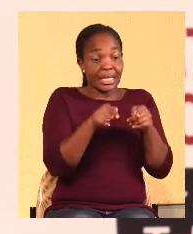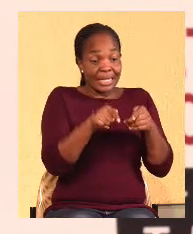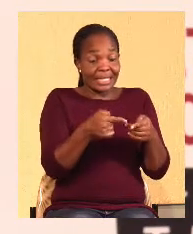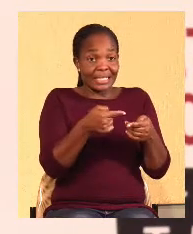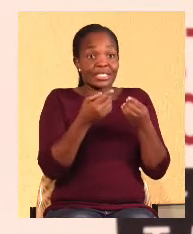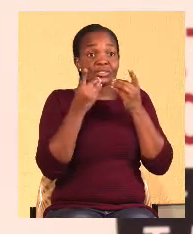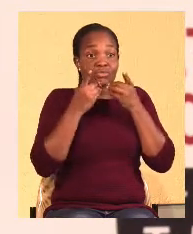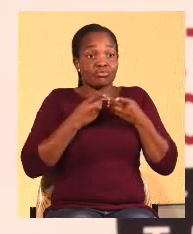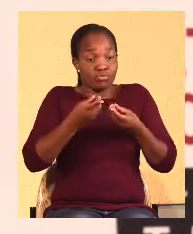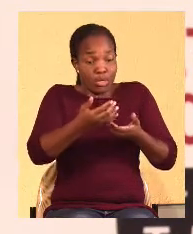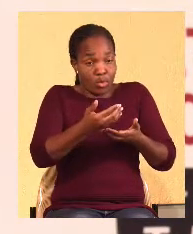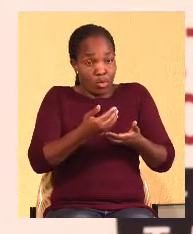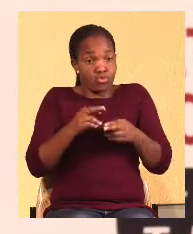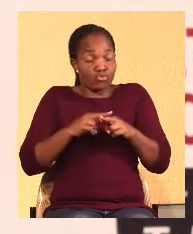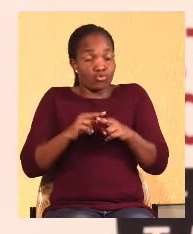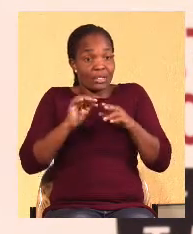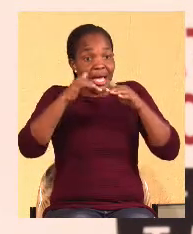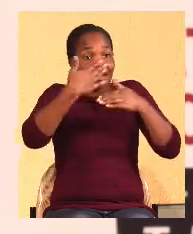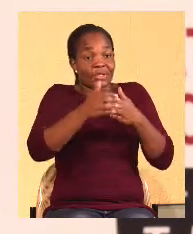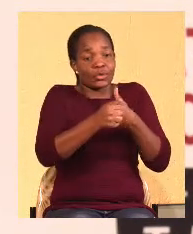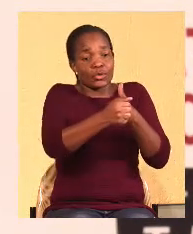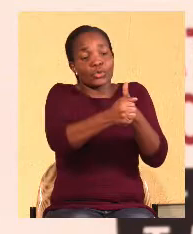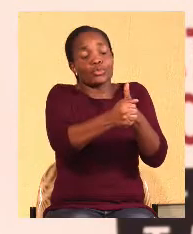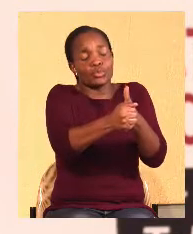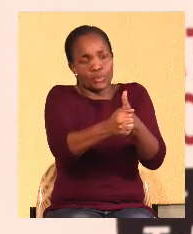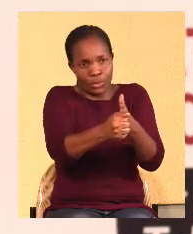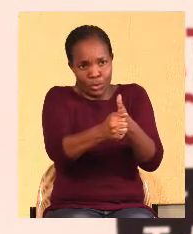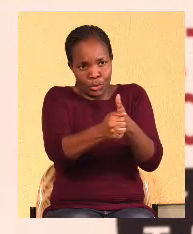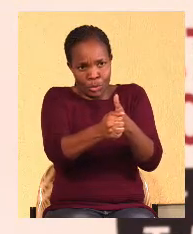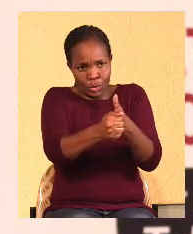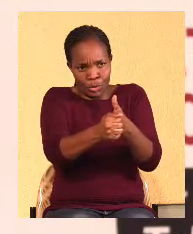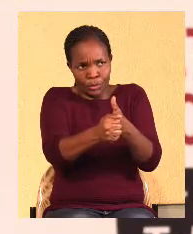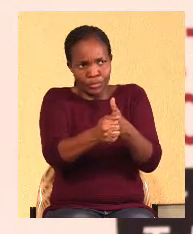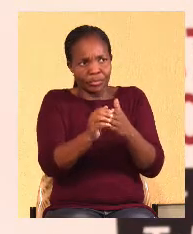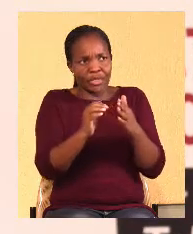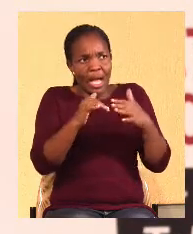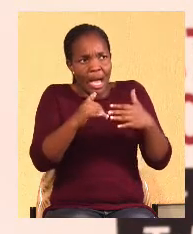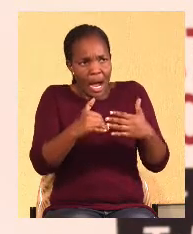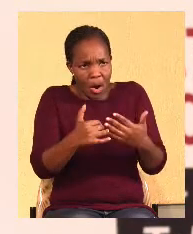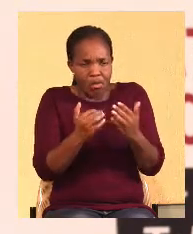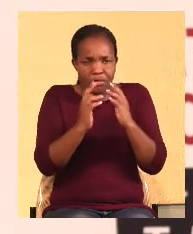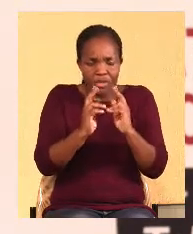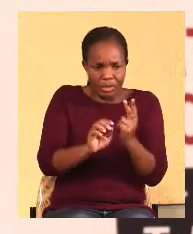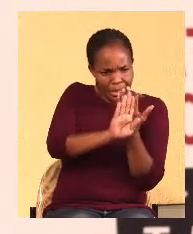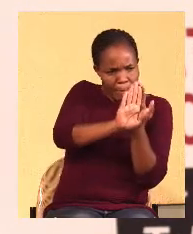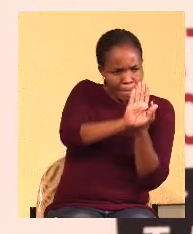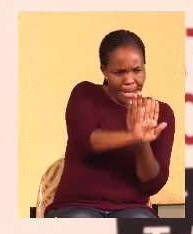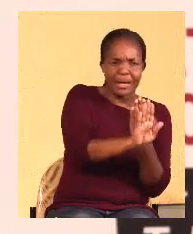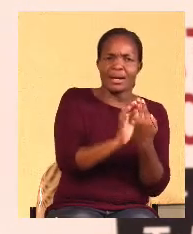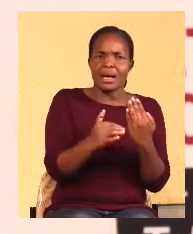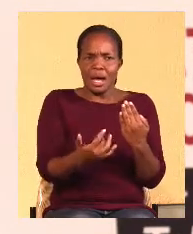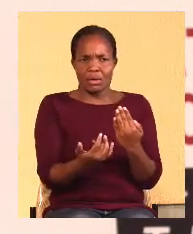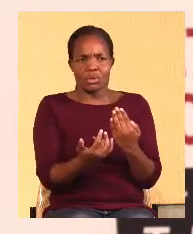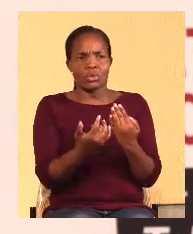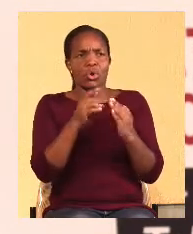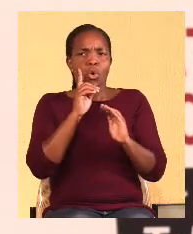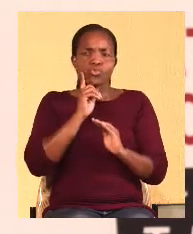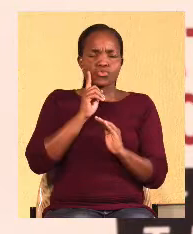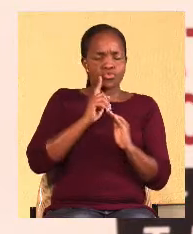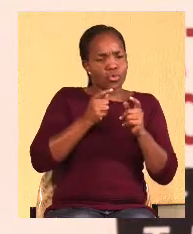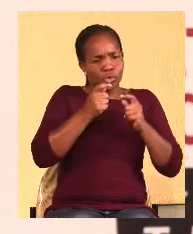the guiding pillar, how we need to act, how do we need to prevent or to apply our control